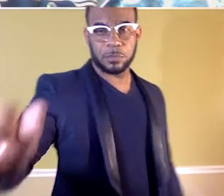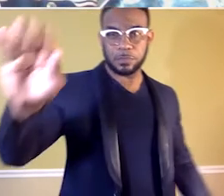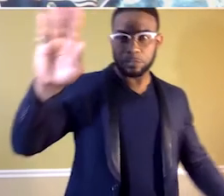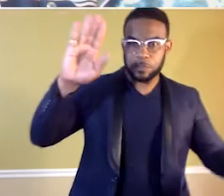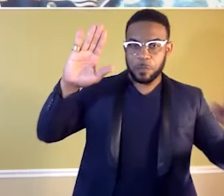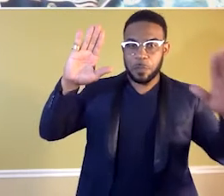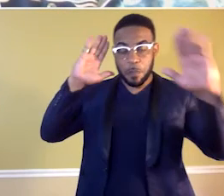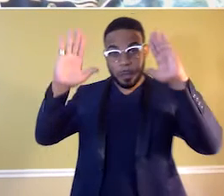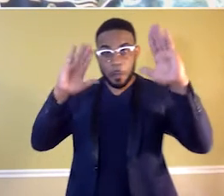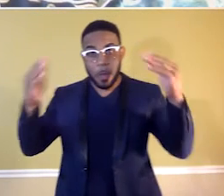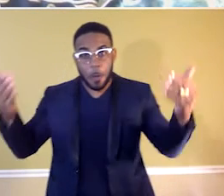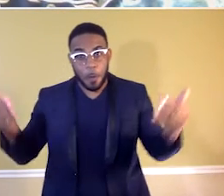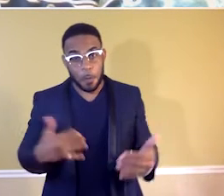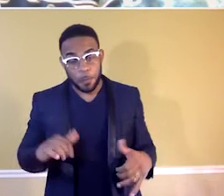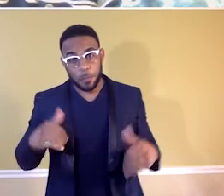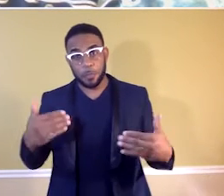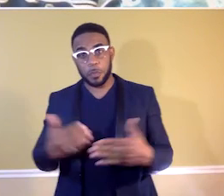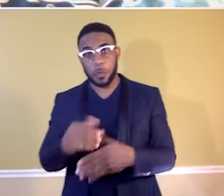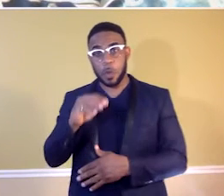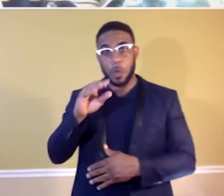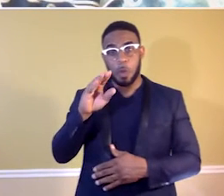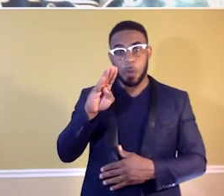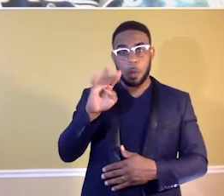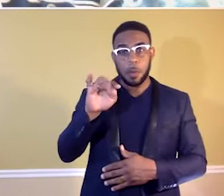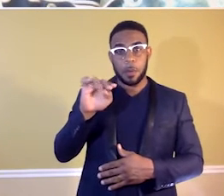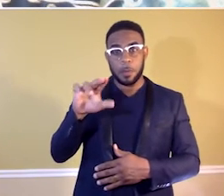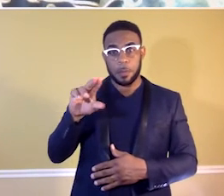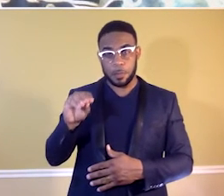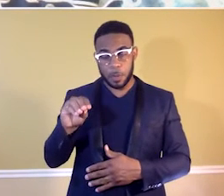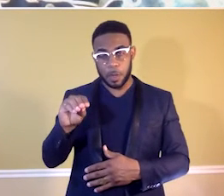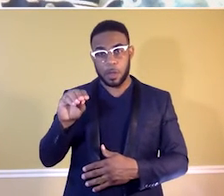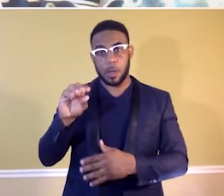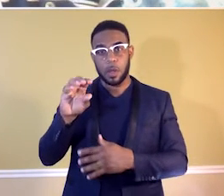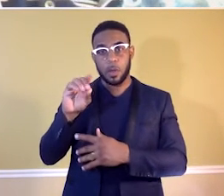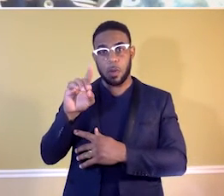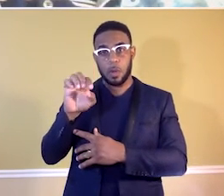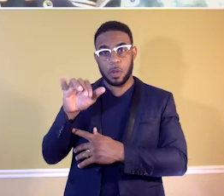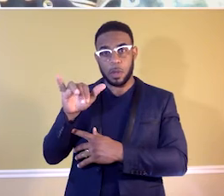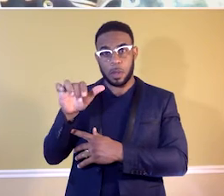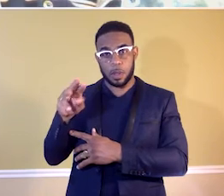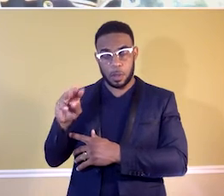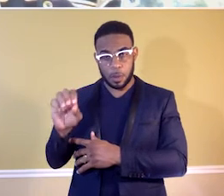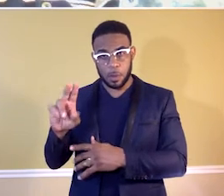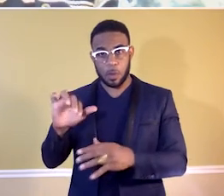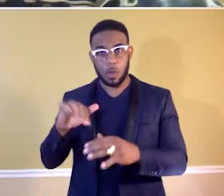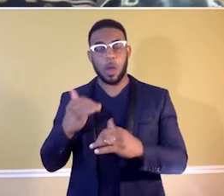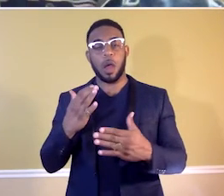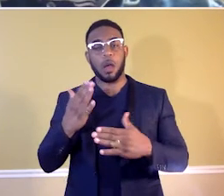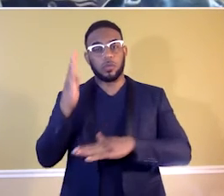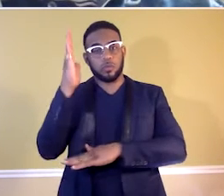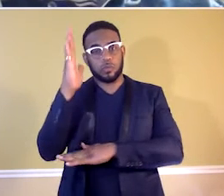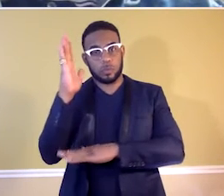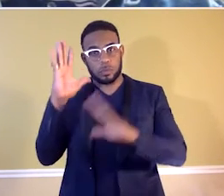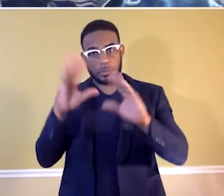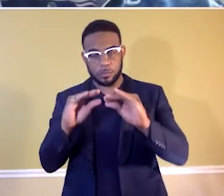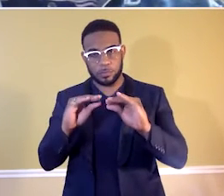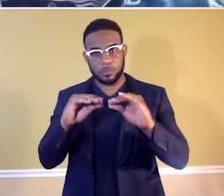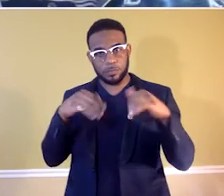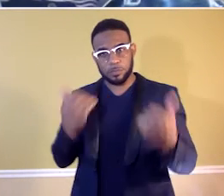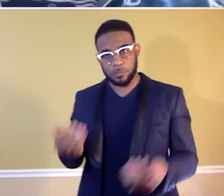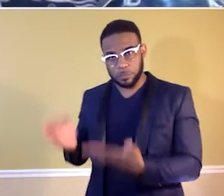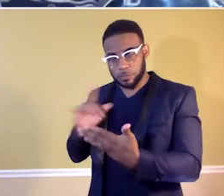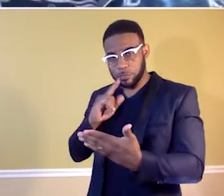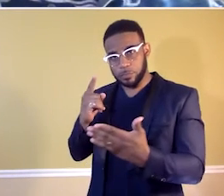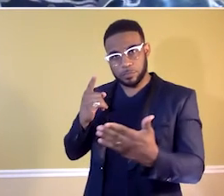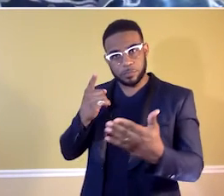Banjo, I want to welcome Banjo Obayomi to our Juneteenth conference. Banjo is a senior